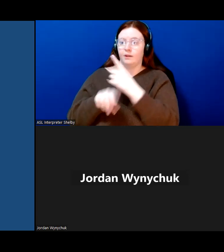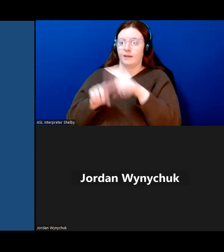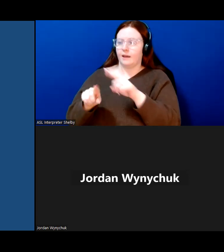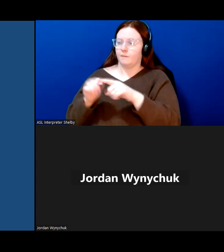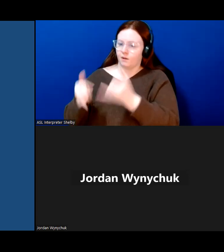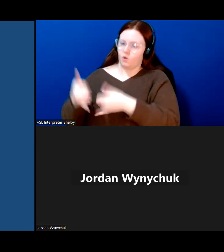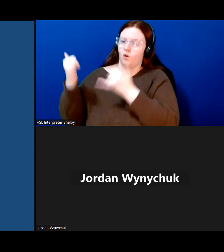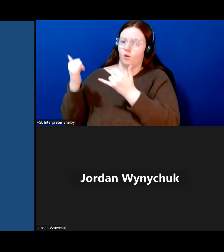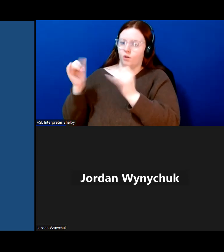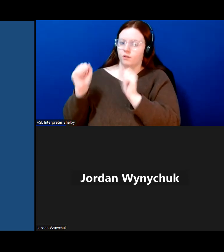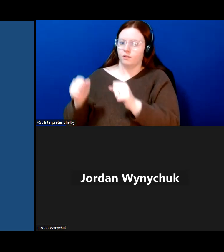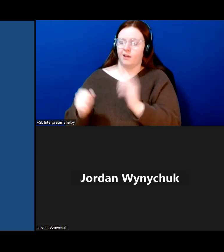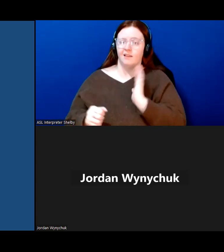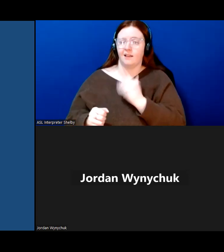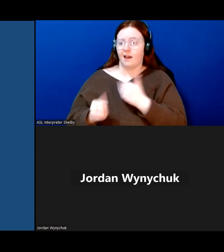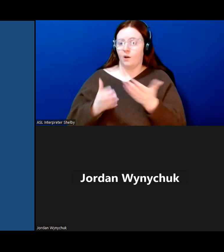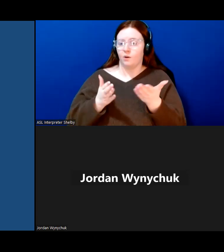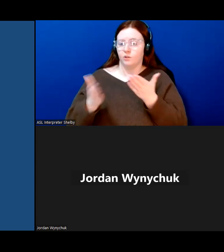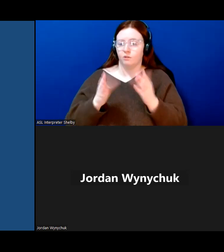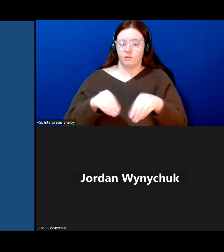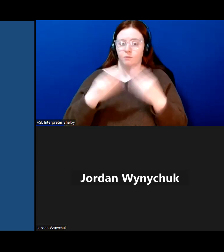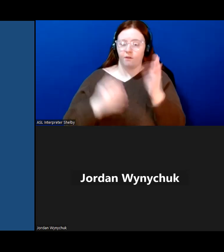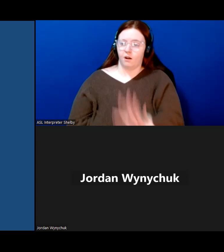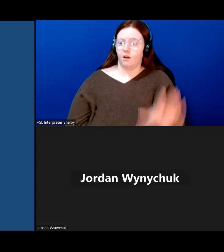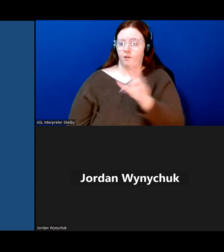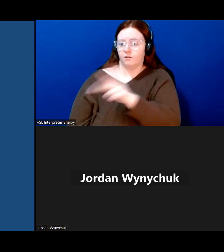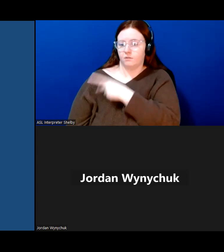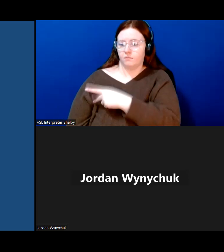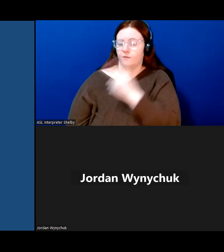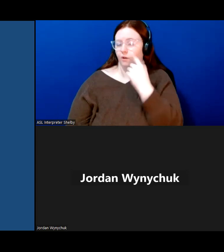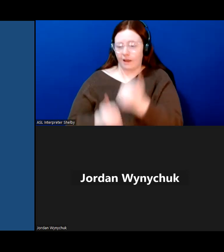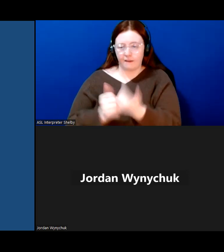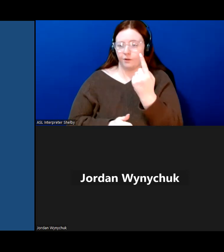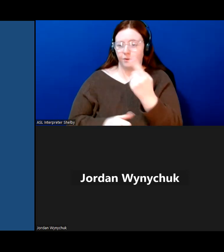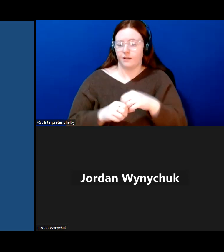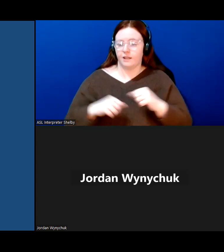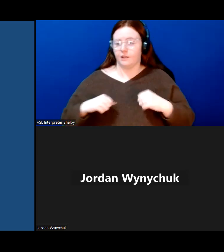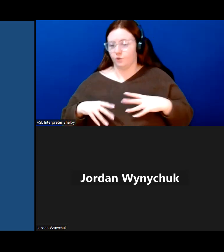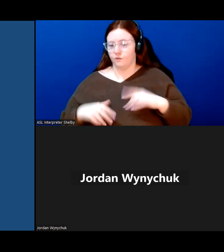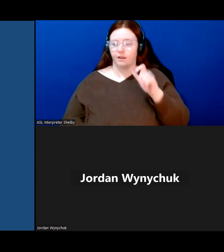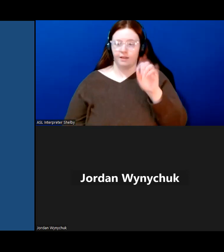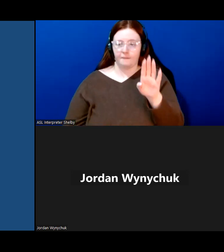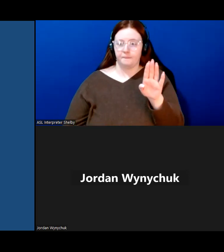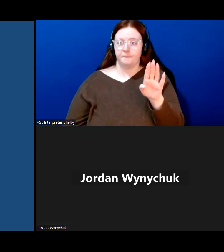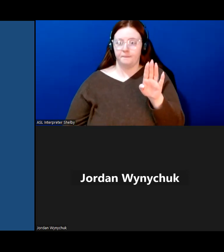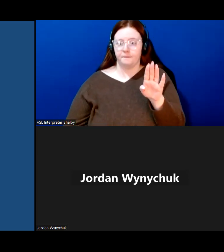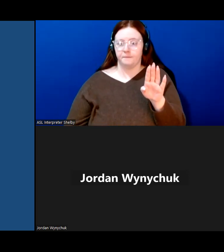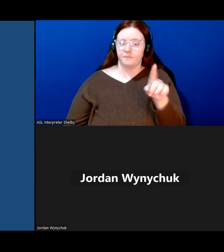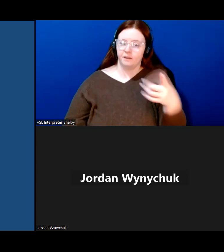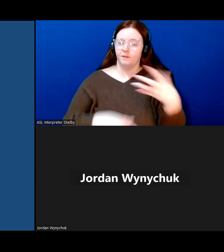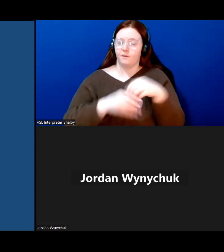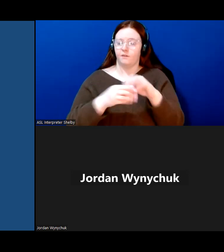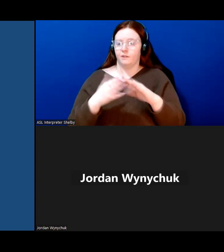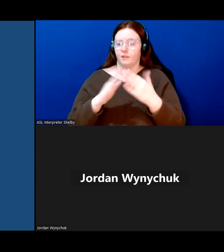that our services are province-wide. They're for everyone in Newfoundland and Labrador that are part of our community. That's